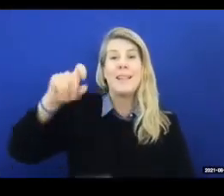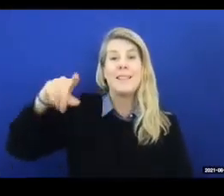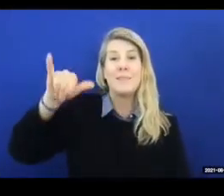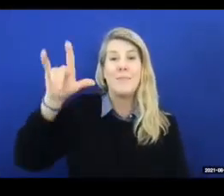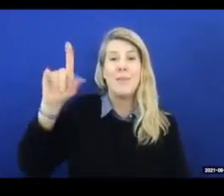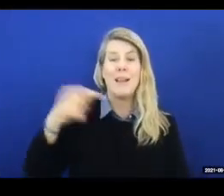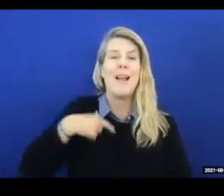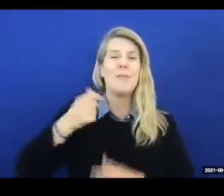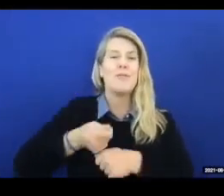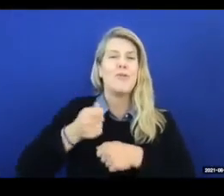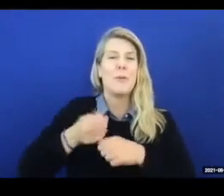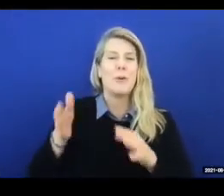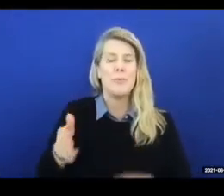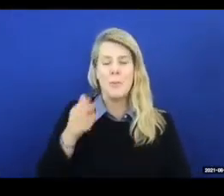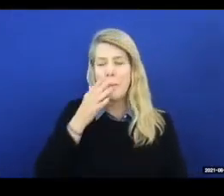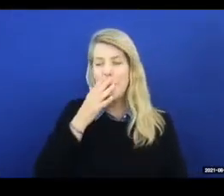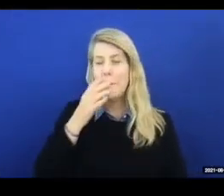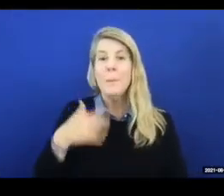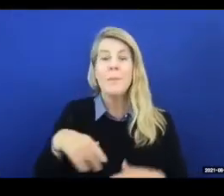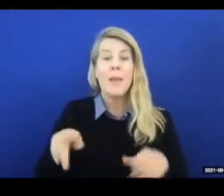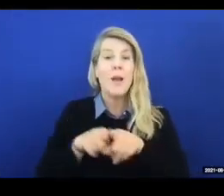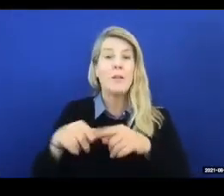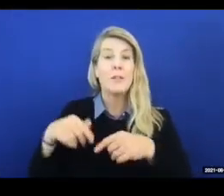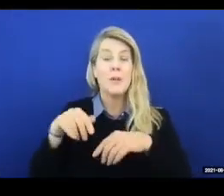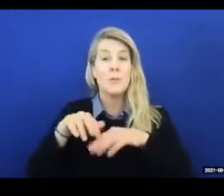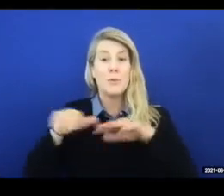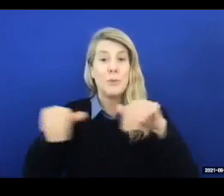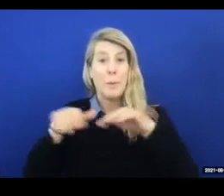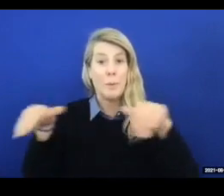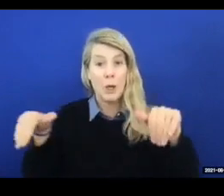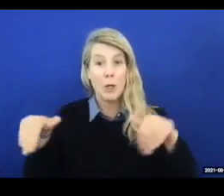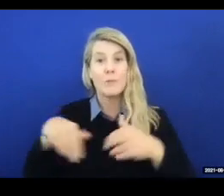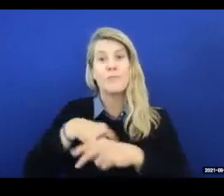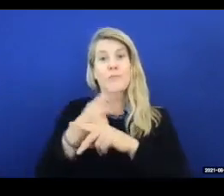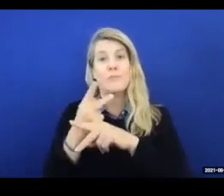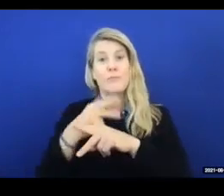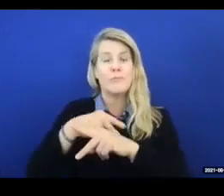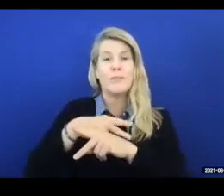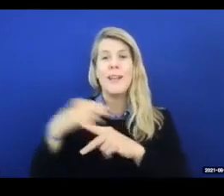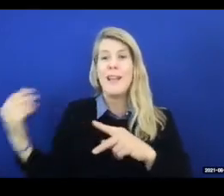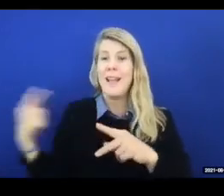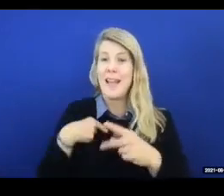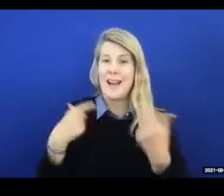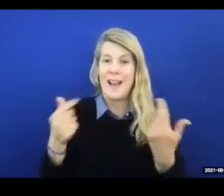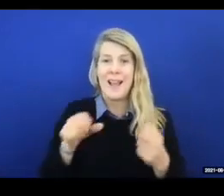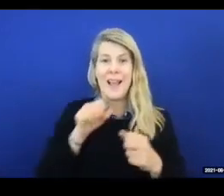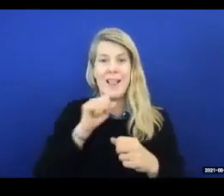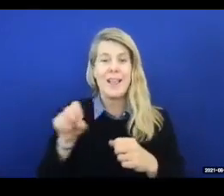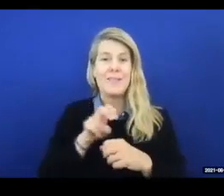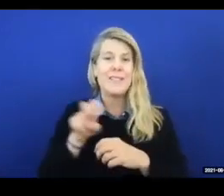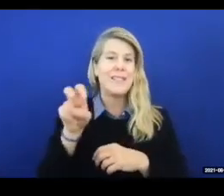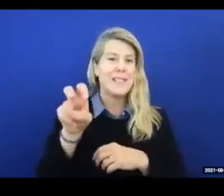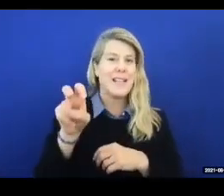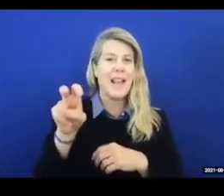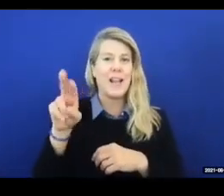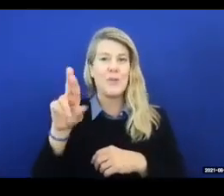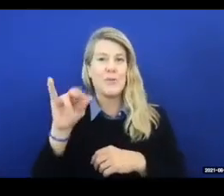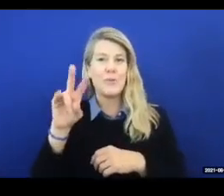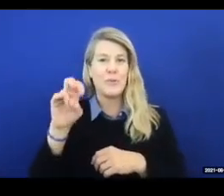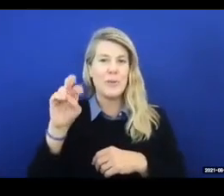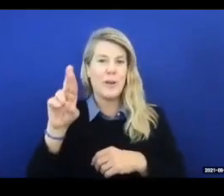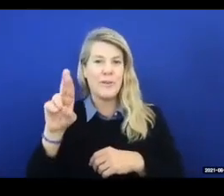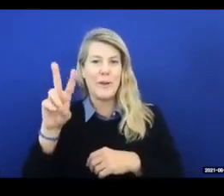the drums. I was a synchronized swimmer, was the banker in our 4th grade Snake River Valley